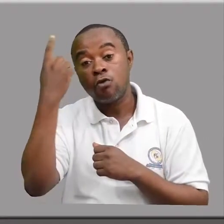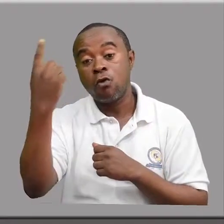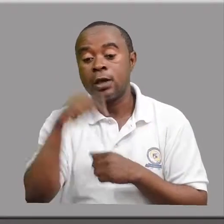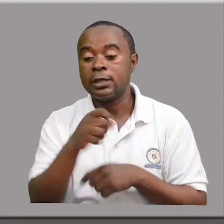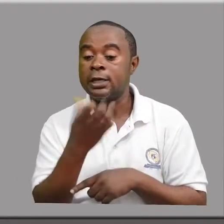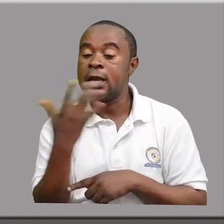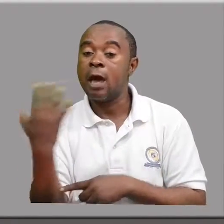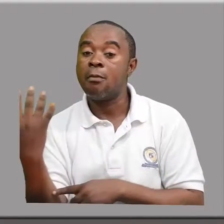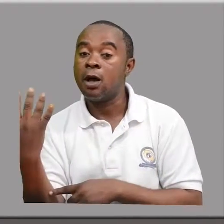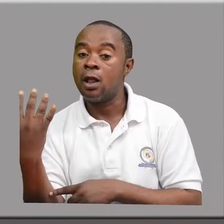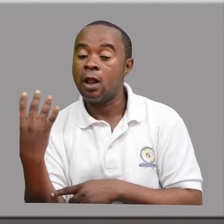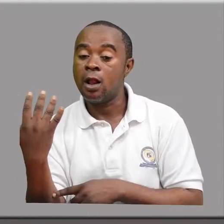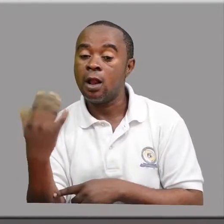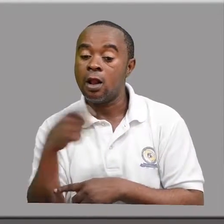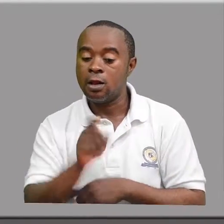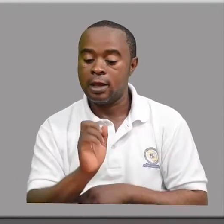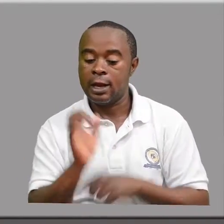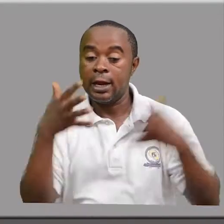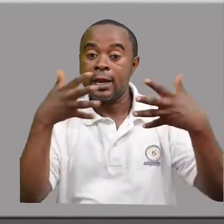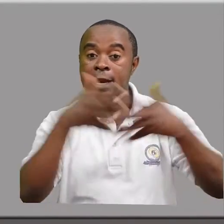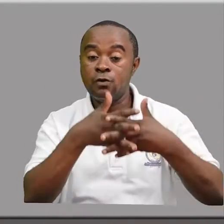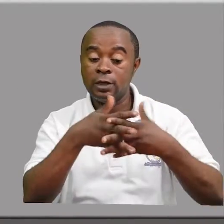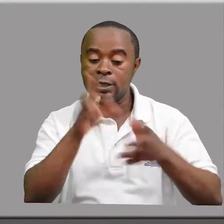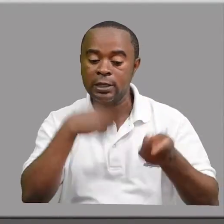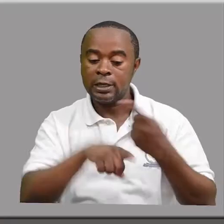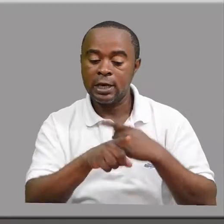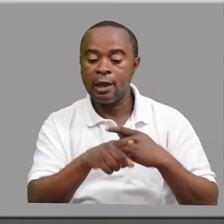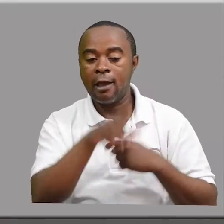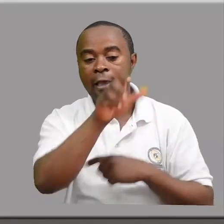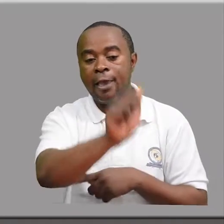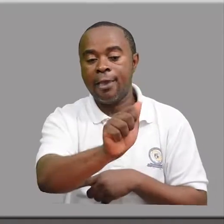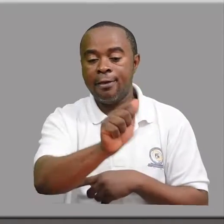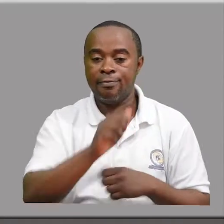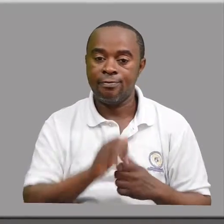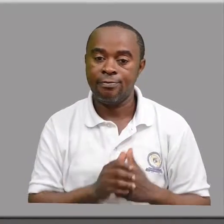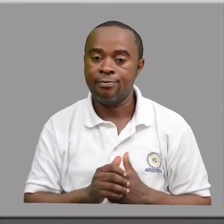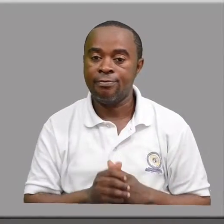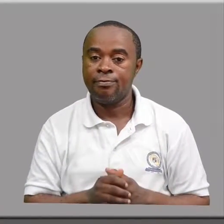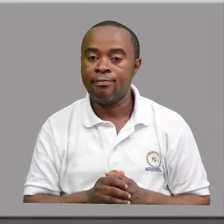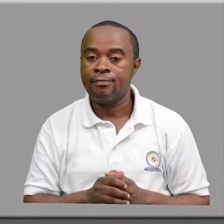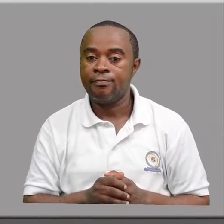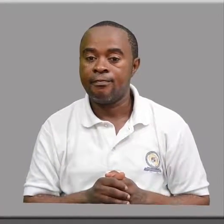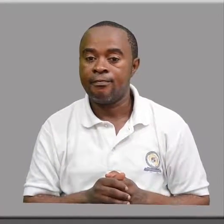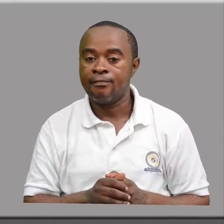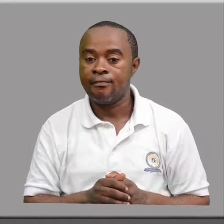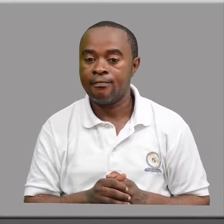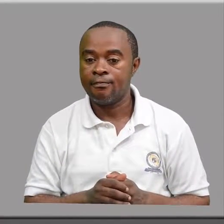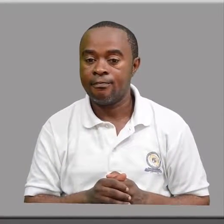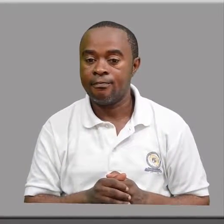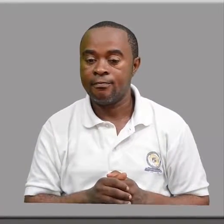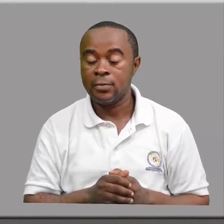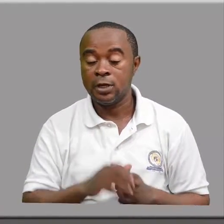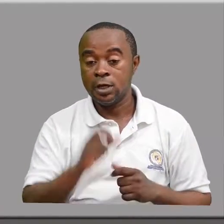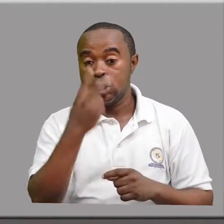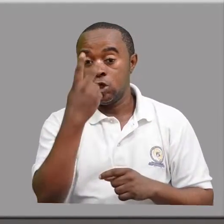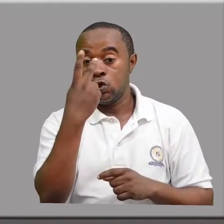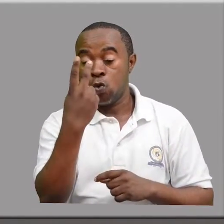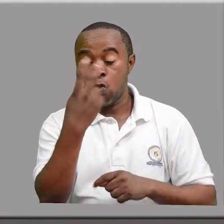derive the number of network on the class A. We have 2 power of